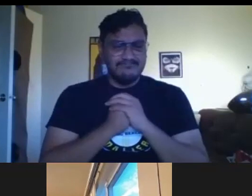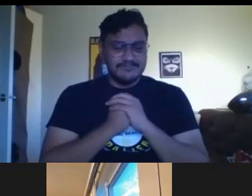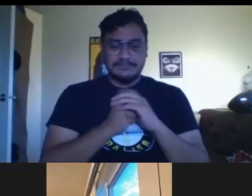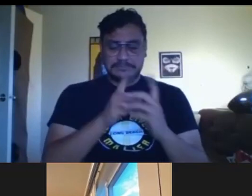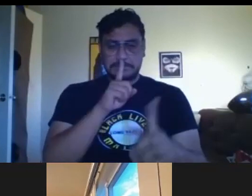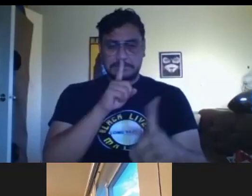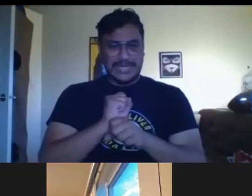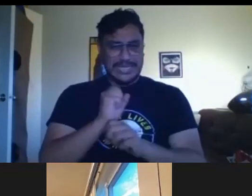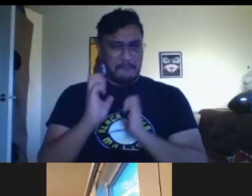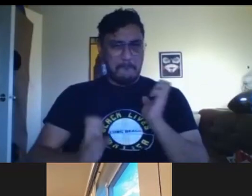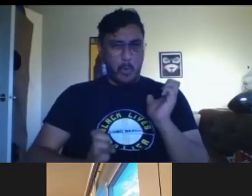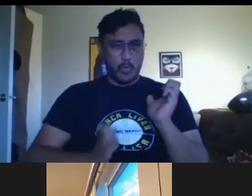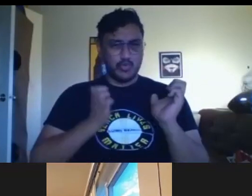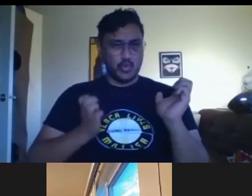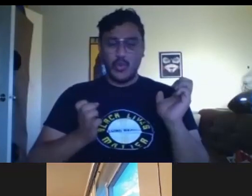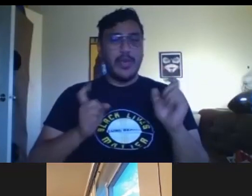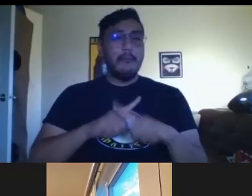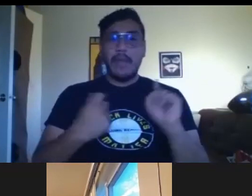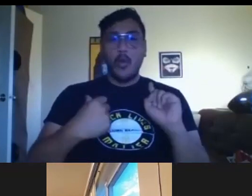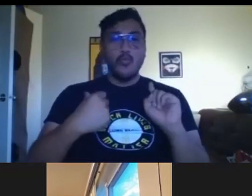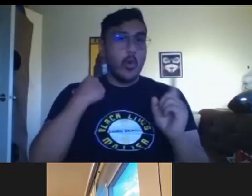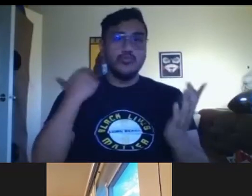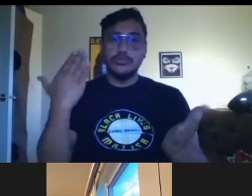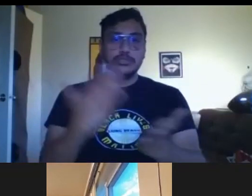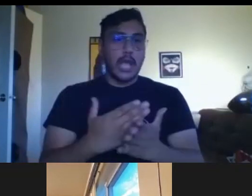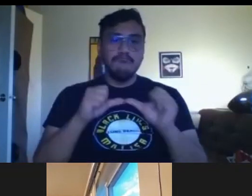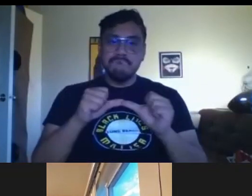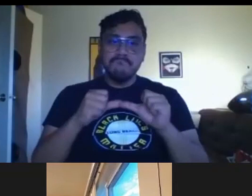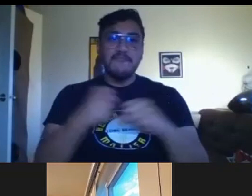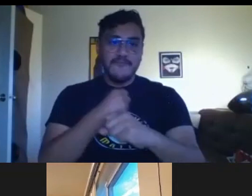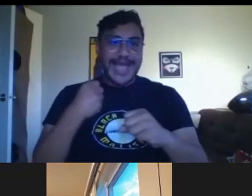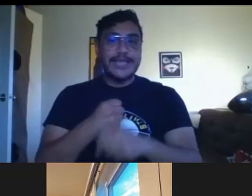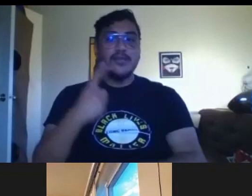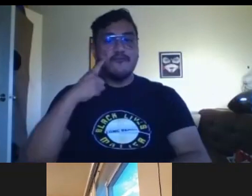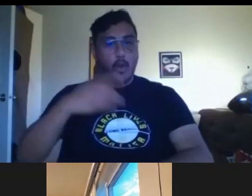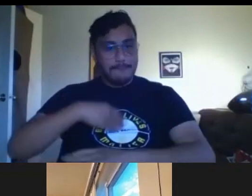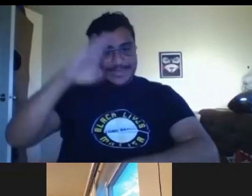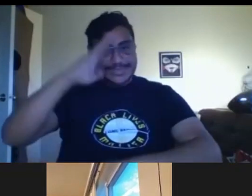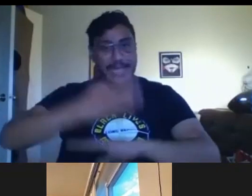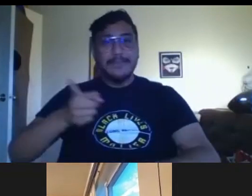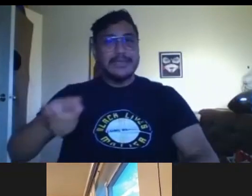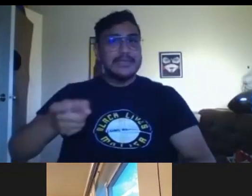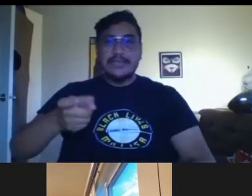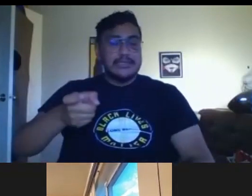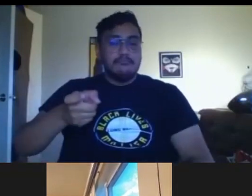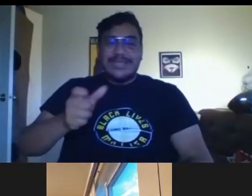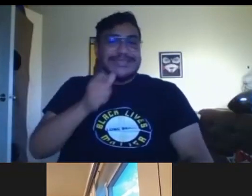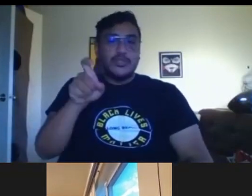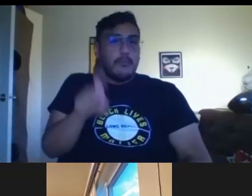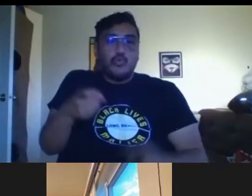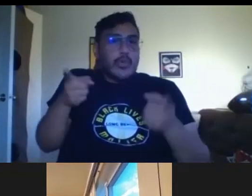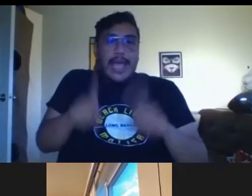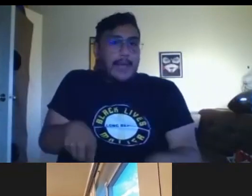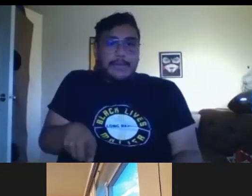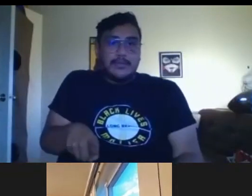emotional, but I will not ever stop fighting for my son, Kenneth Ross Jr., because he didn't deserve this. No one deserves